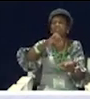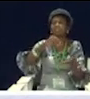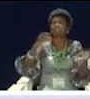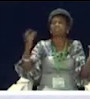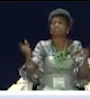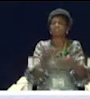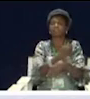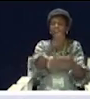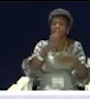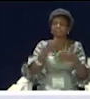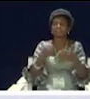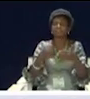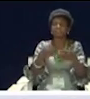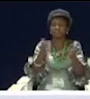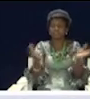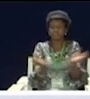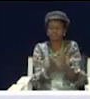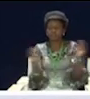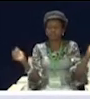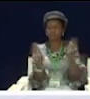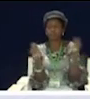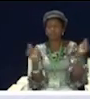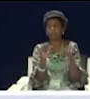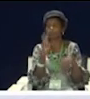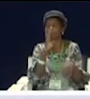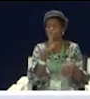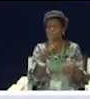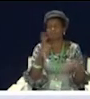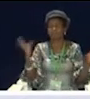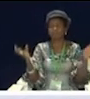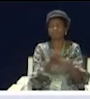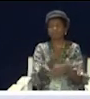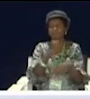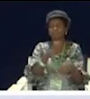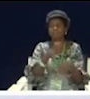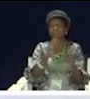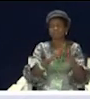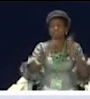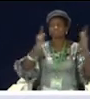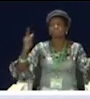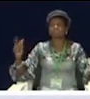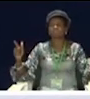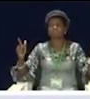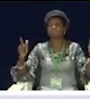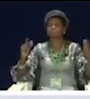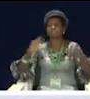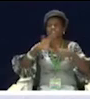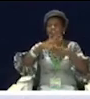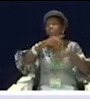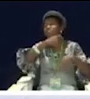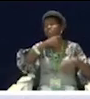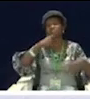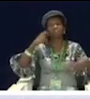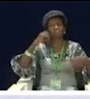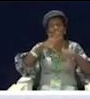got a bowl of ice water, and got a big chunk of tinko.